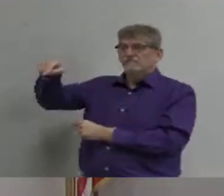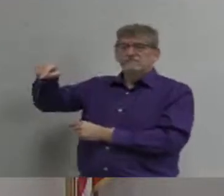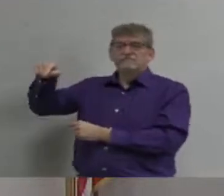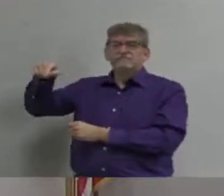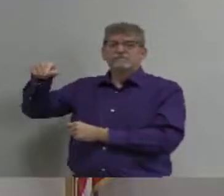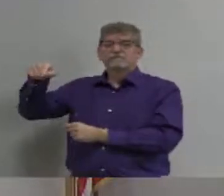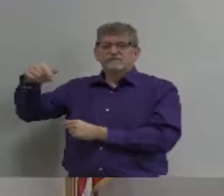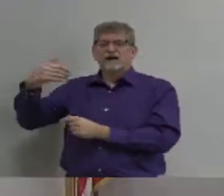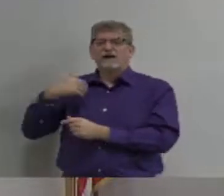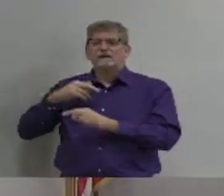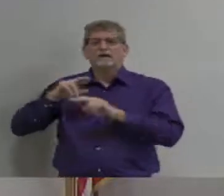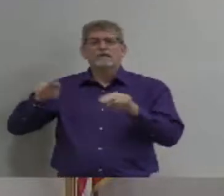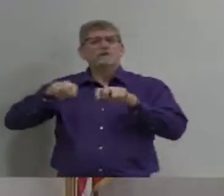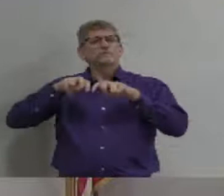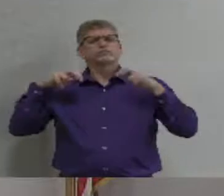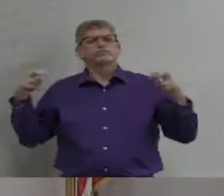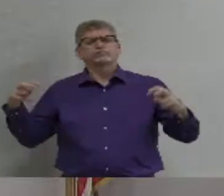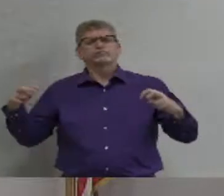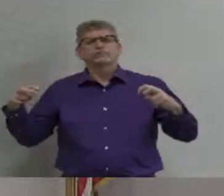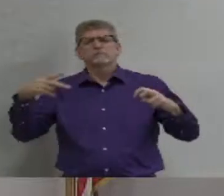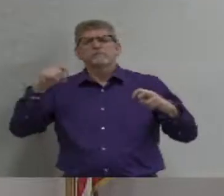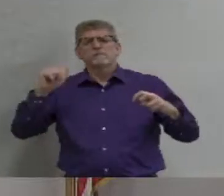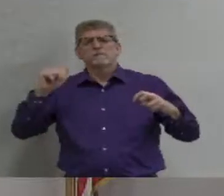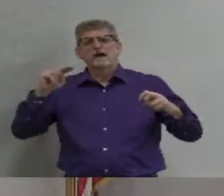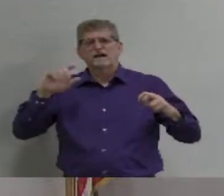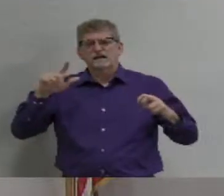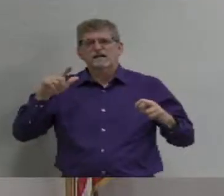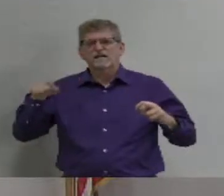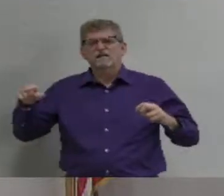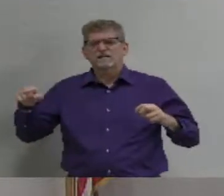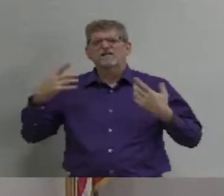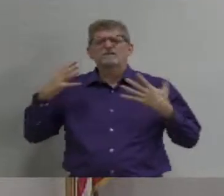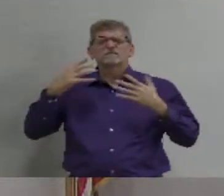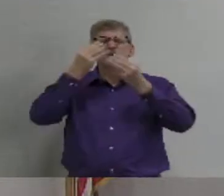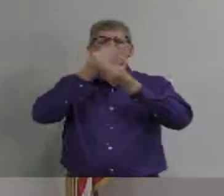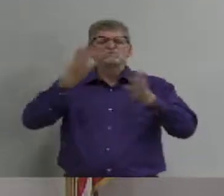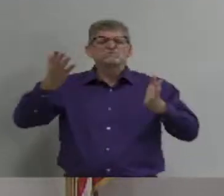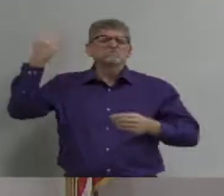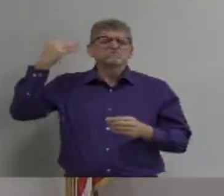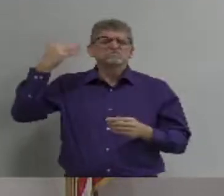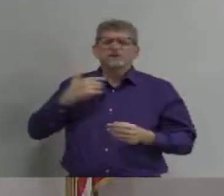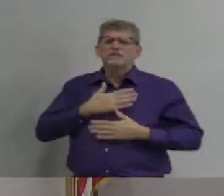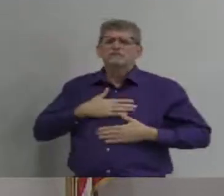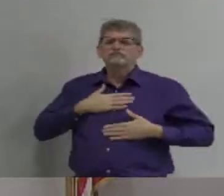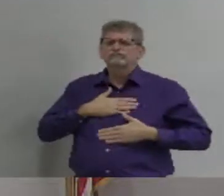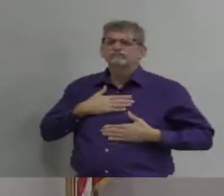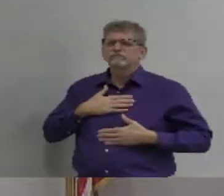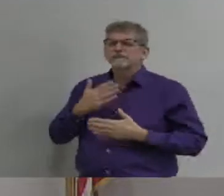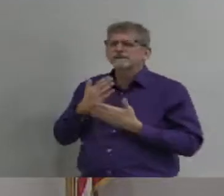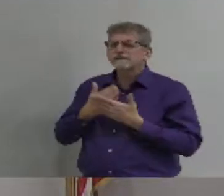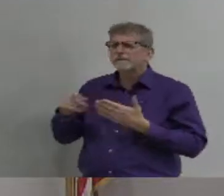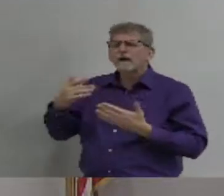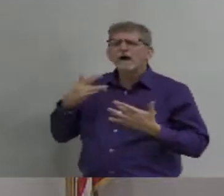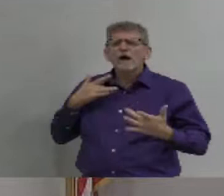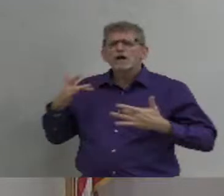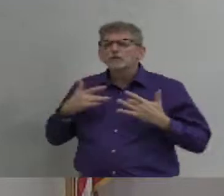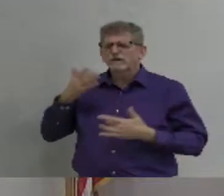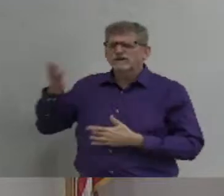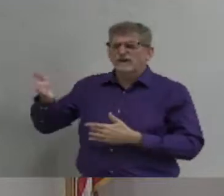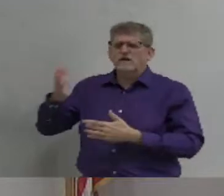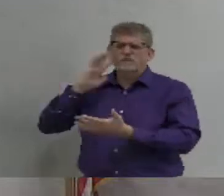was in the Journal and Courier that was announced, and so we're really excited to be able to kind of address some of those concerns. And I had a question